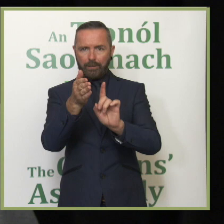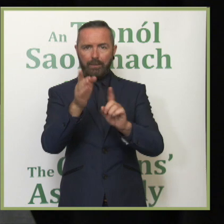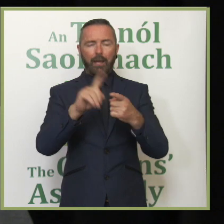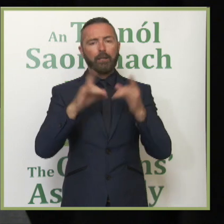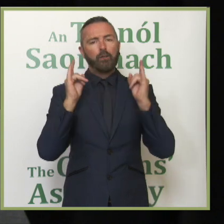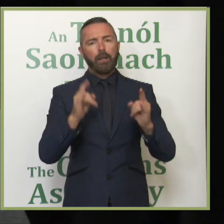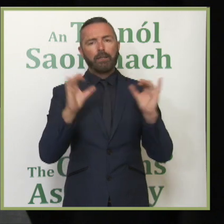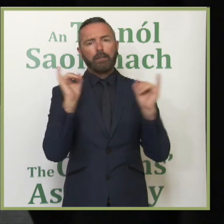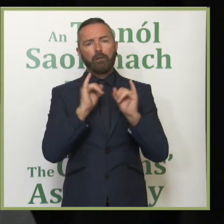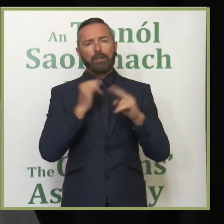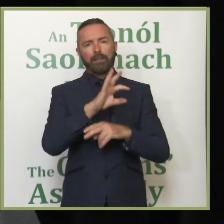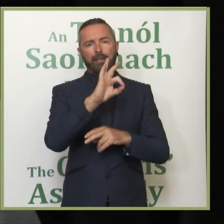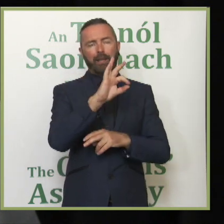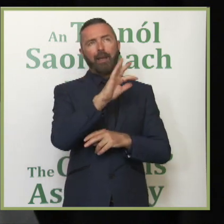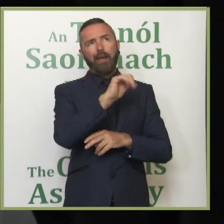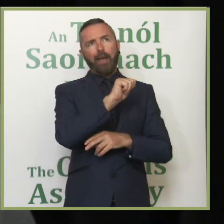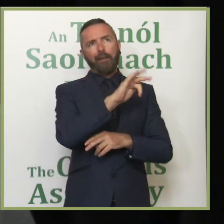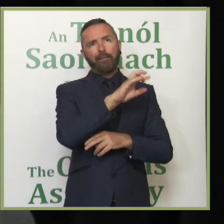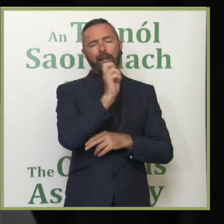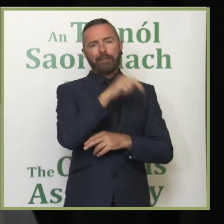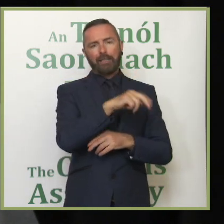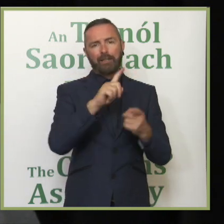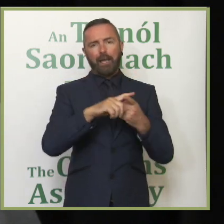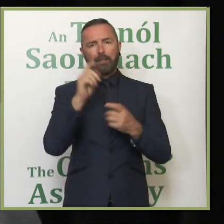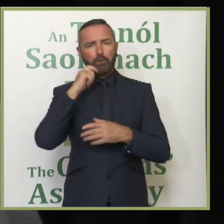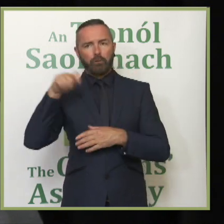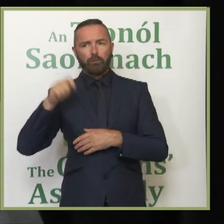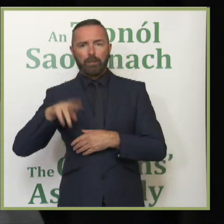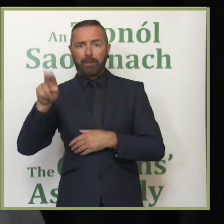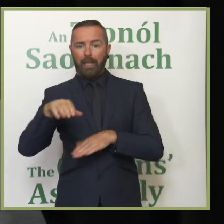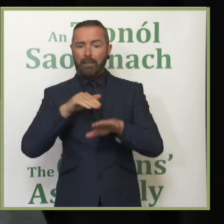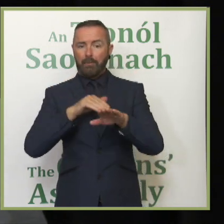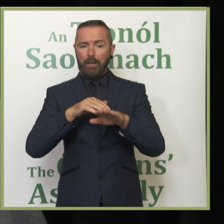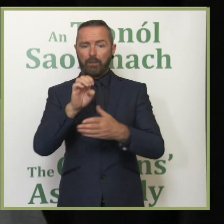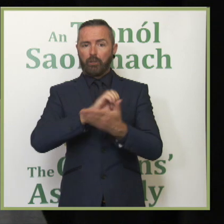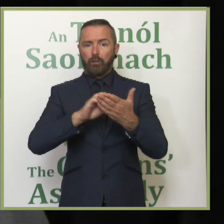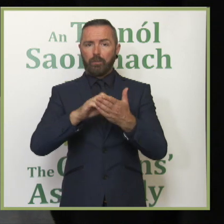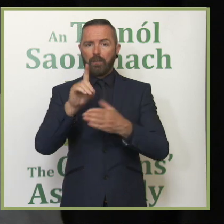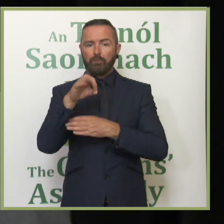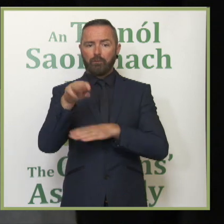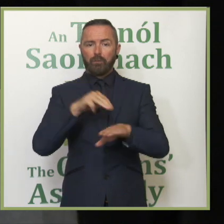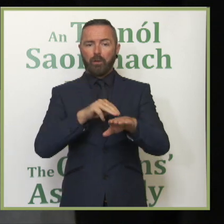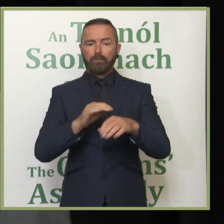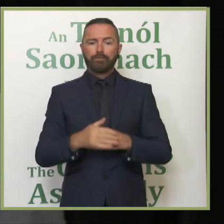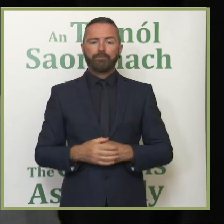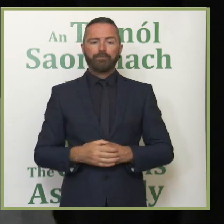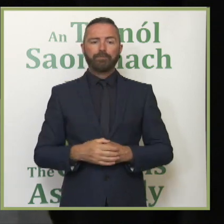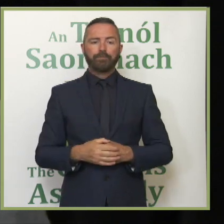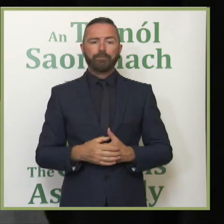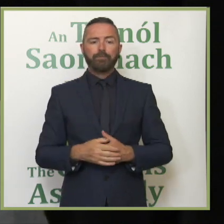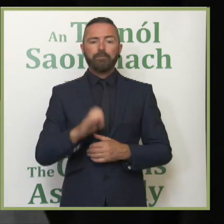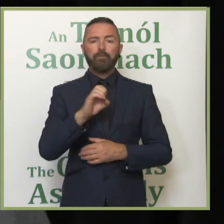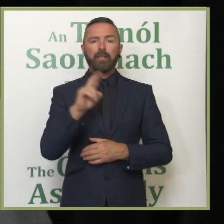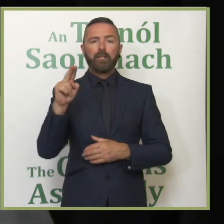in Afghanistan and Ukraine also have the potential to impact on Europe's drug problems. The EU Drug Strategy and Action Plan 21